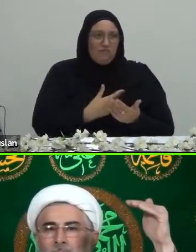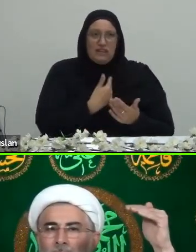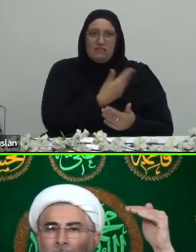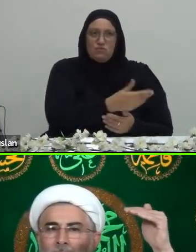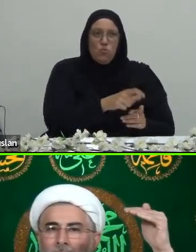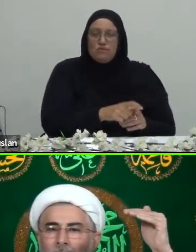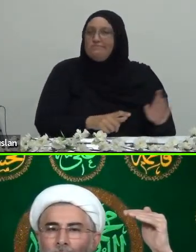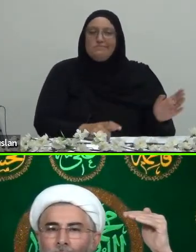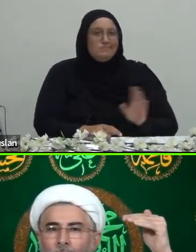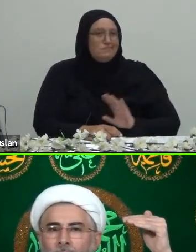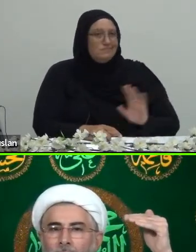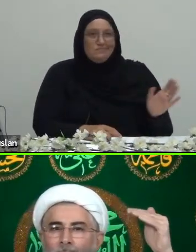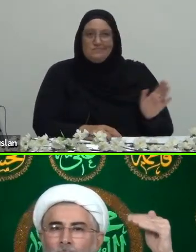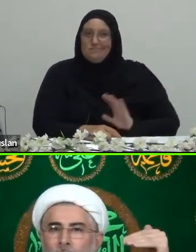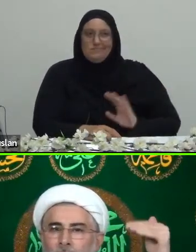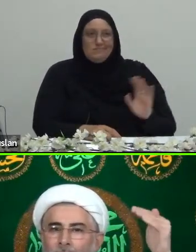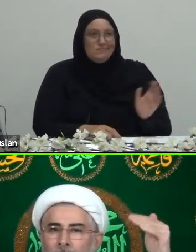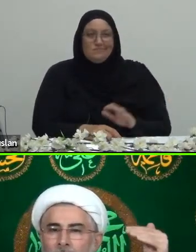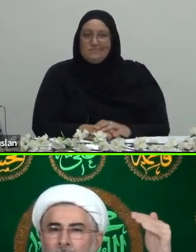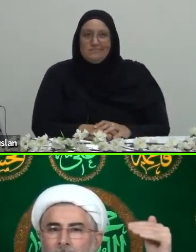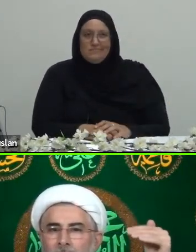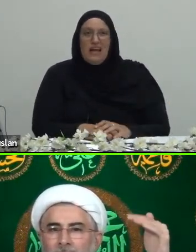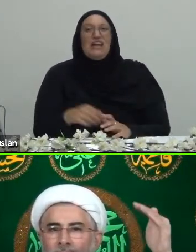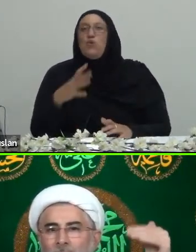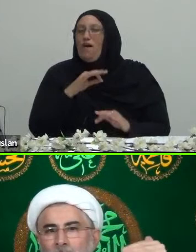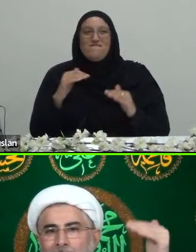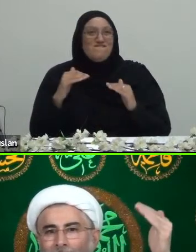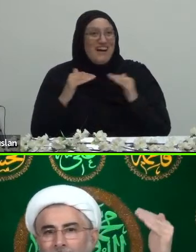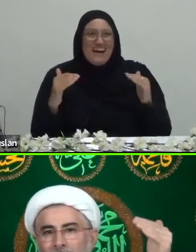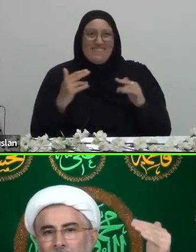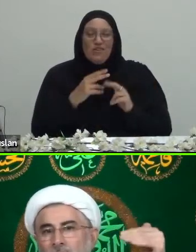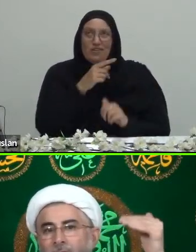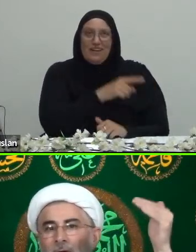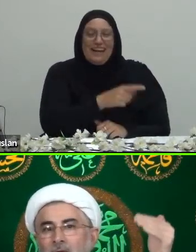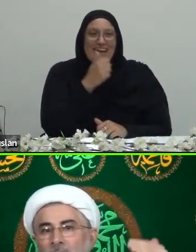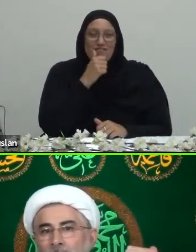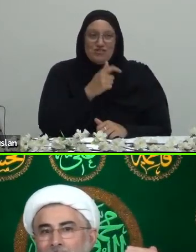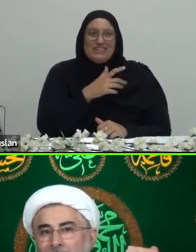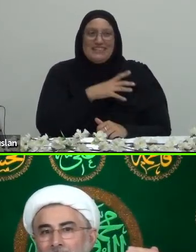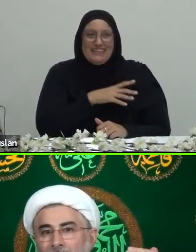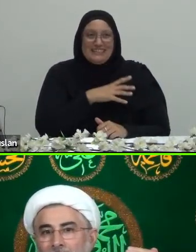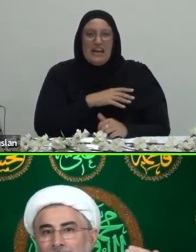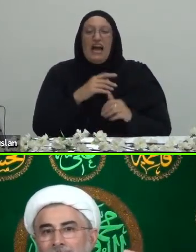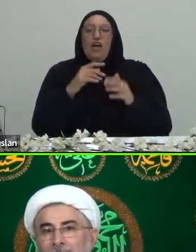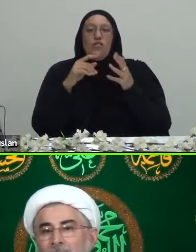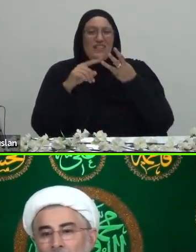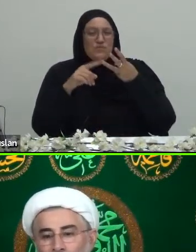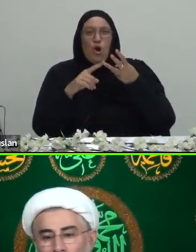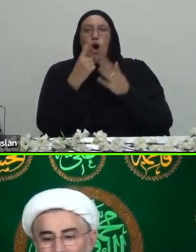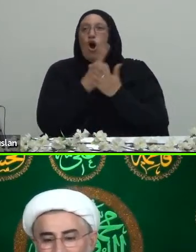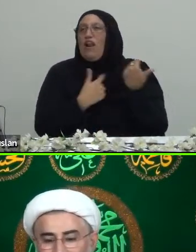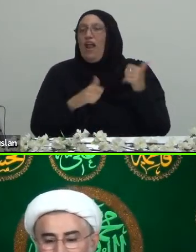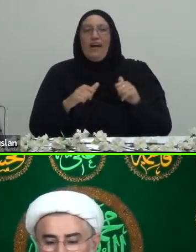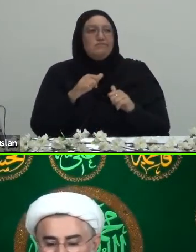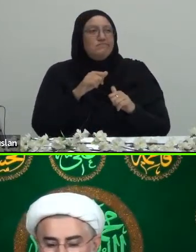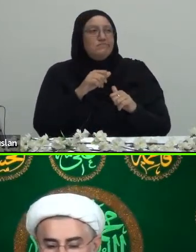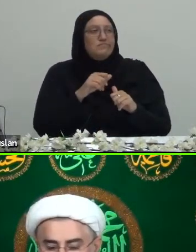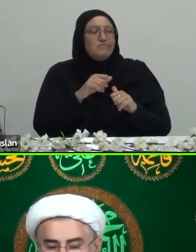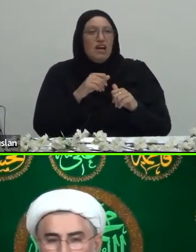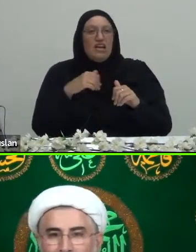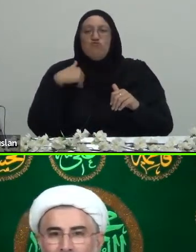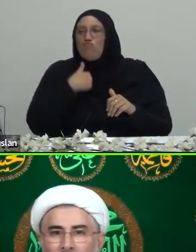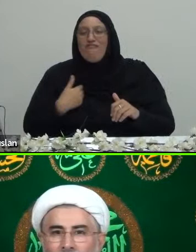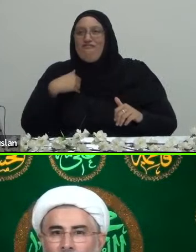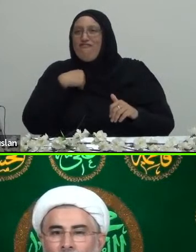like a what you call like a module, like a template, general template. But in